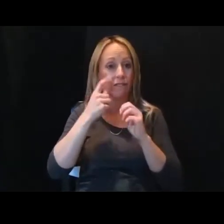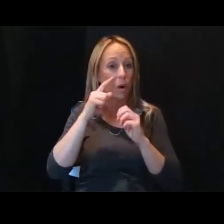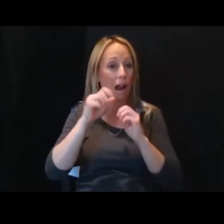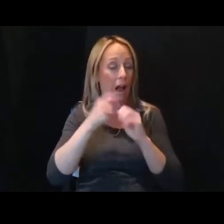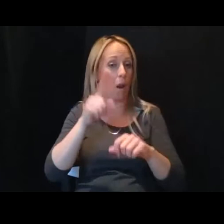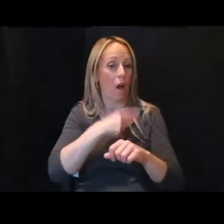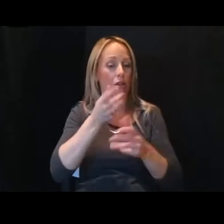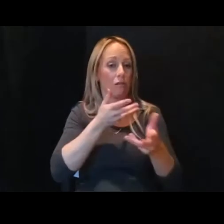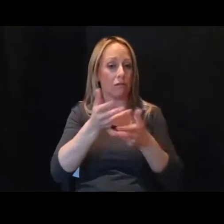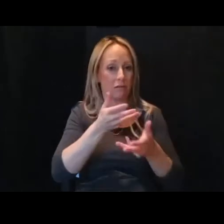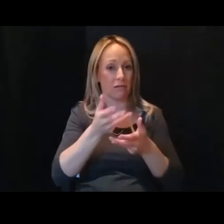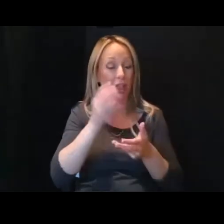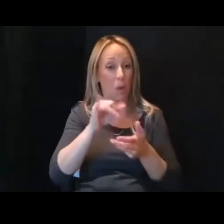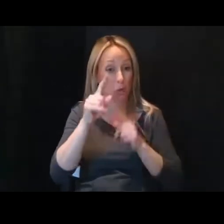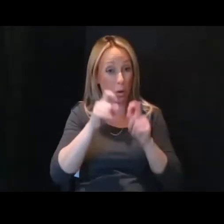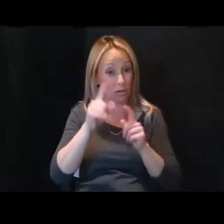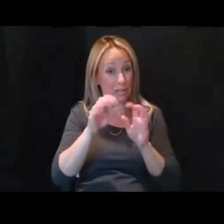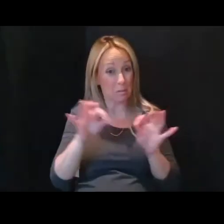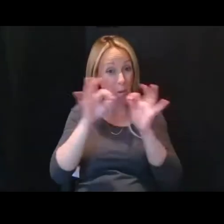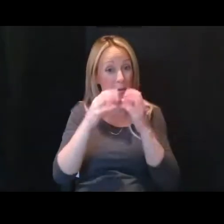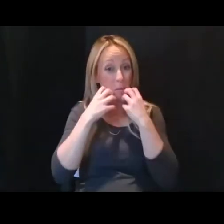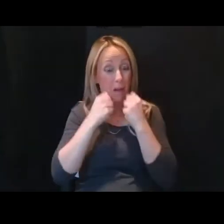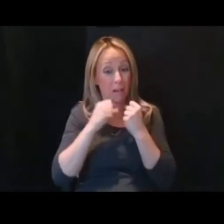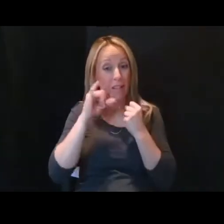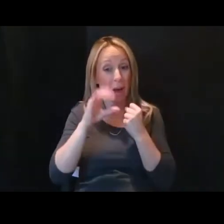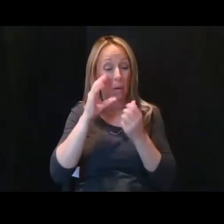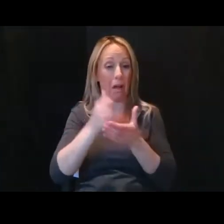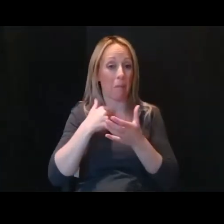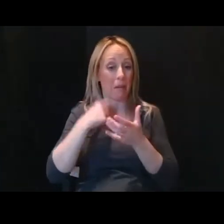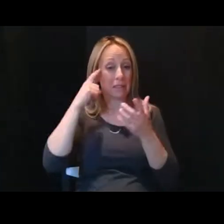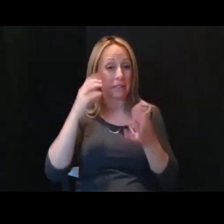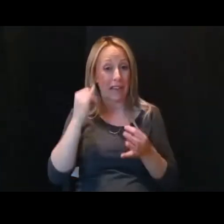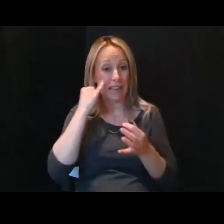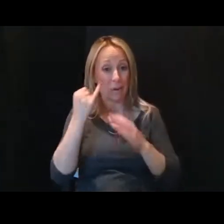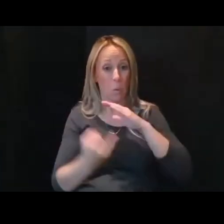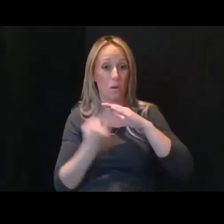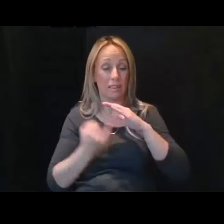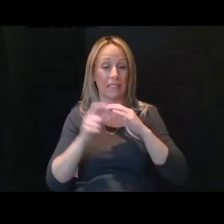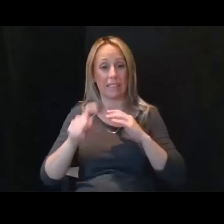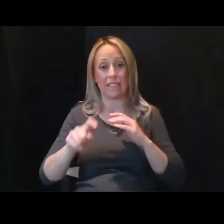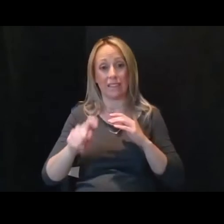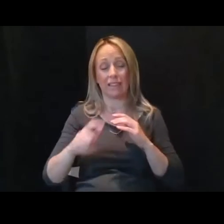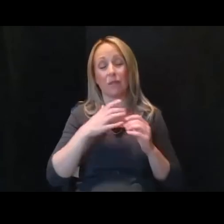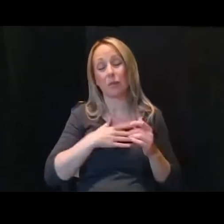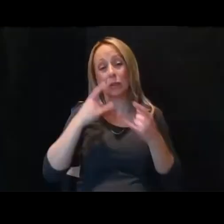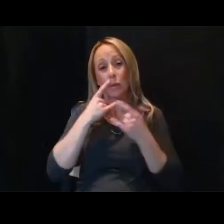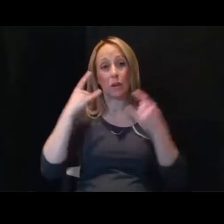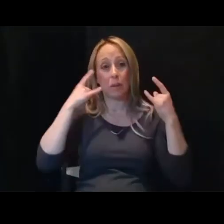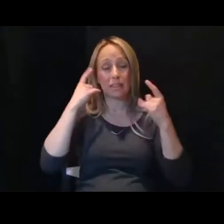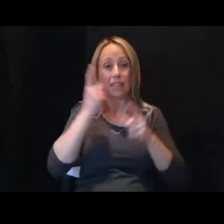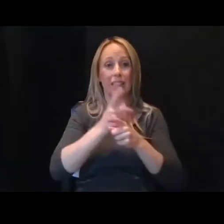determine when and if a quarantine is needed. So please, wear your mask and keep your distance from